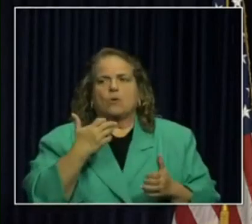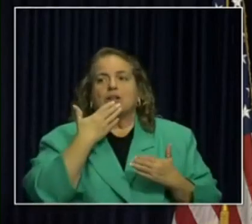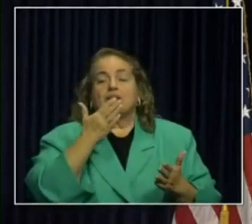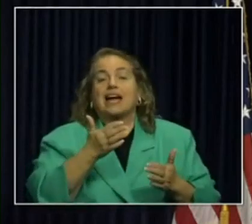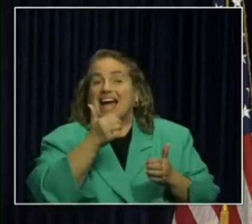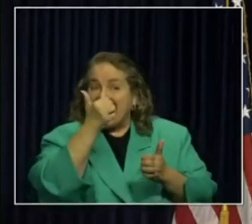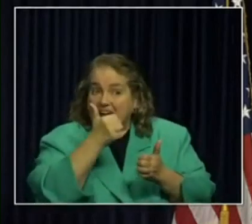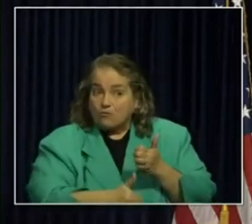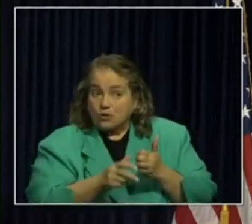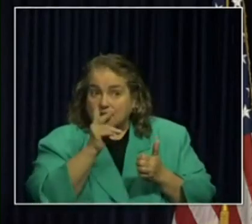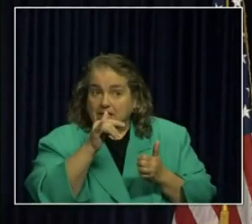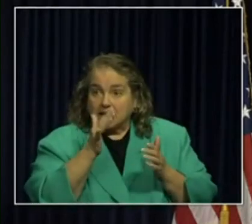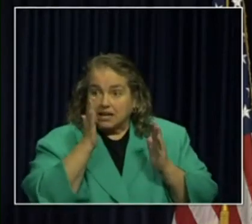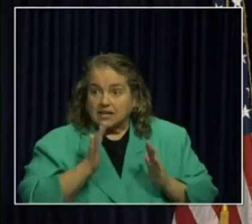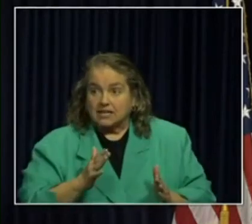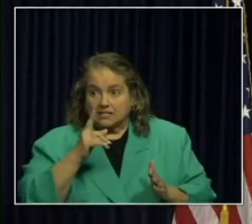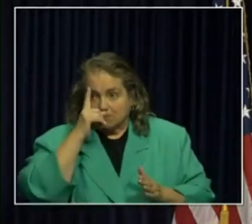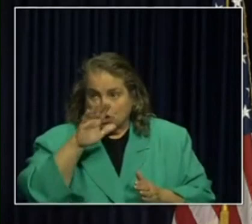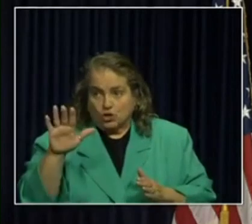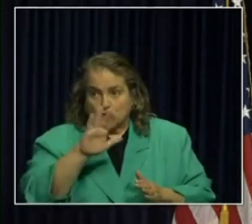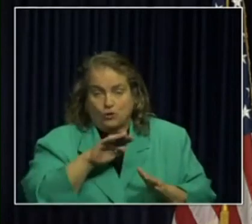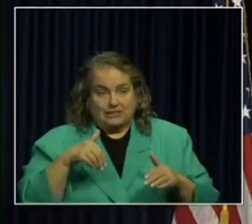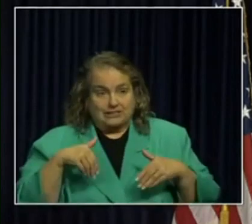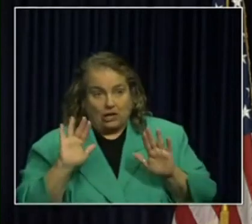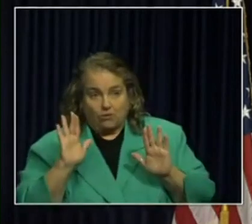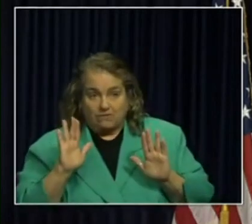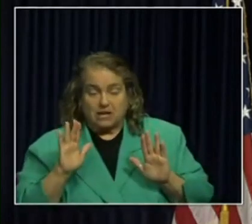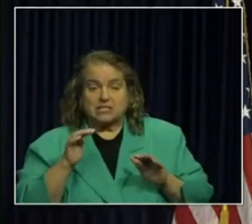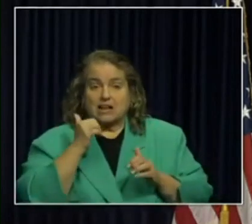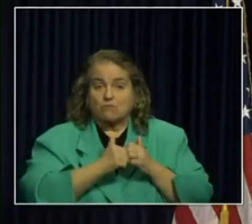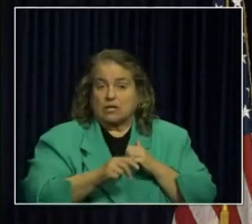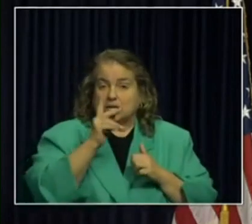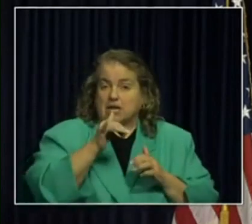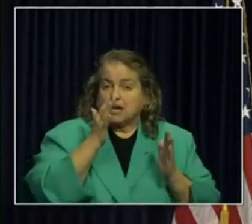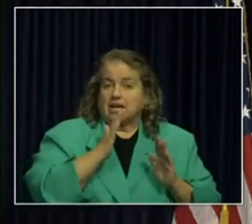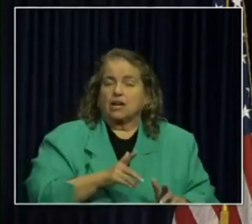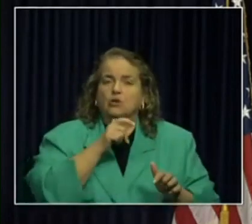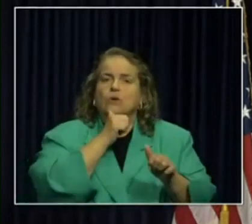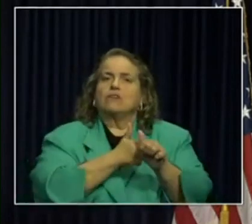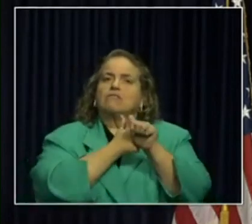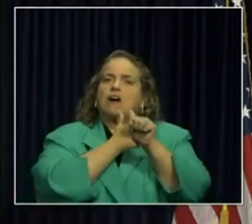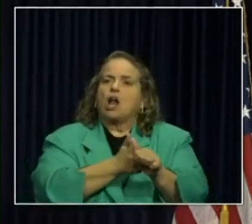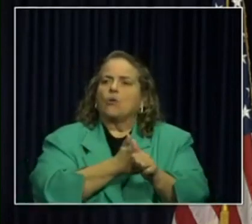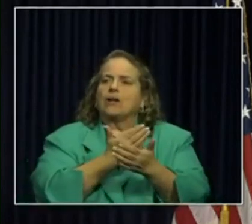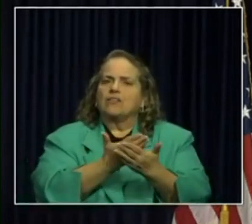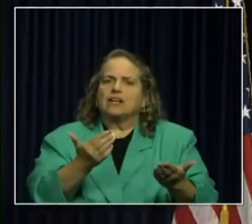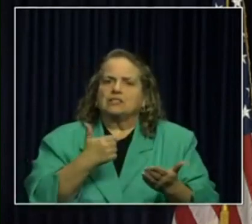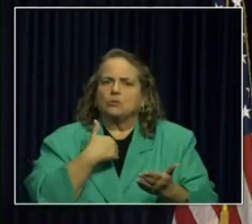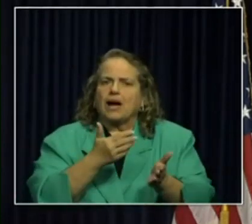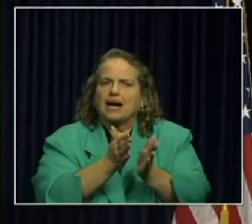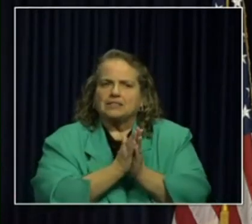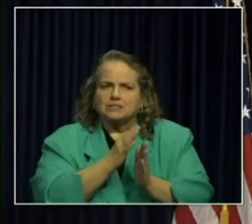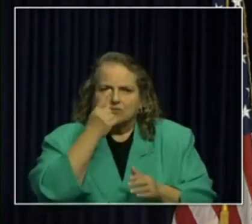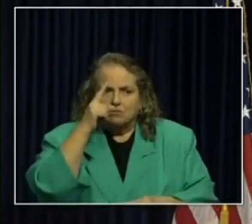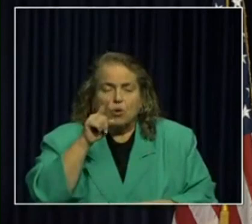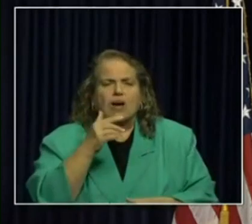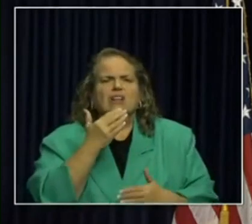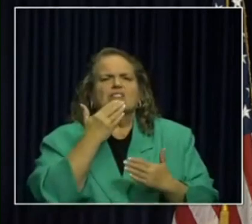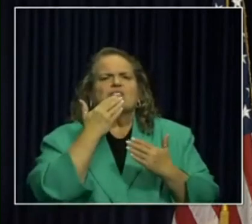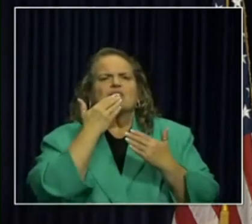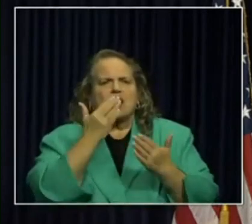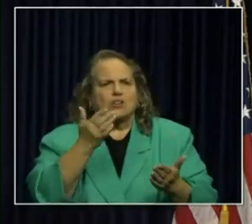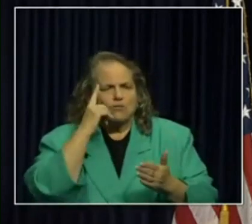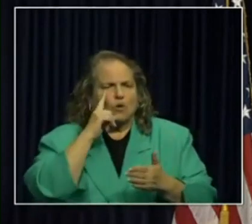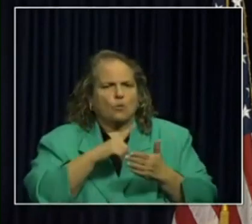Kentuckian for their sacrifice, every Kentuckian who is following the things that we are asking for. Thank you for what you